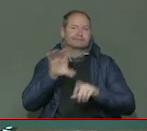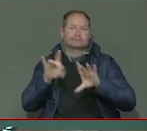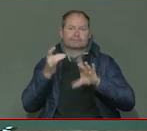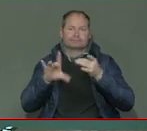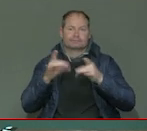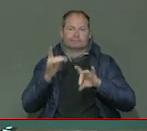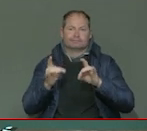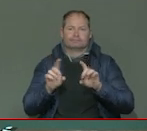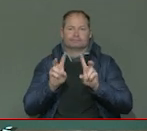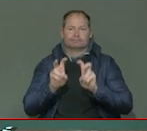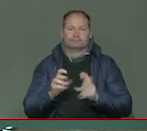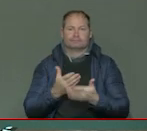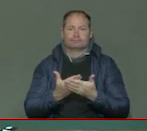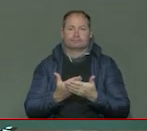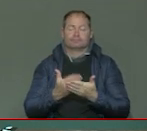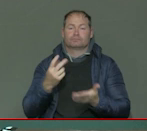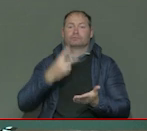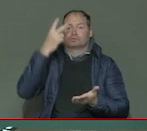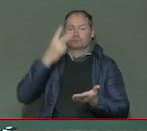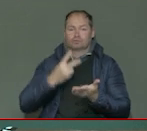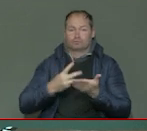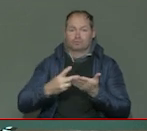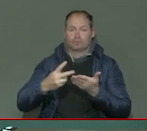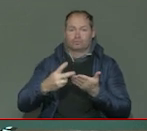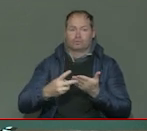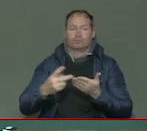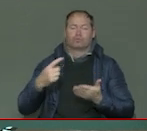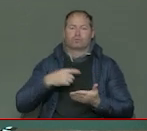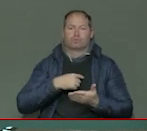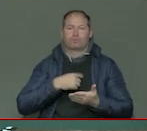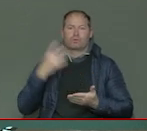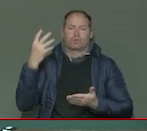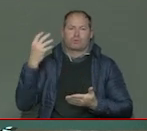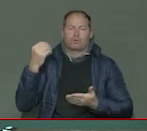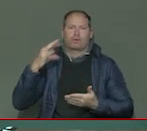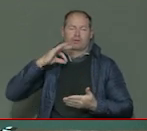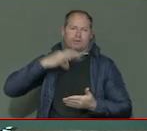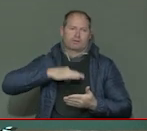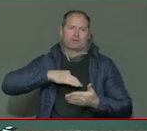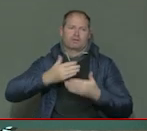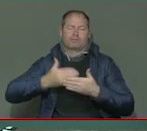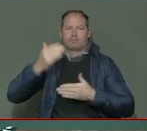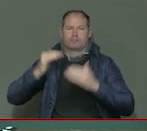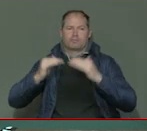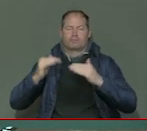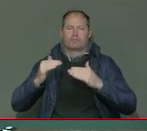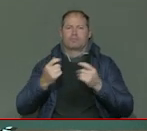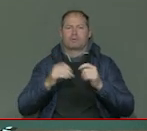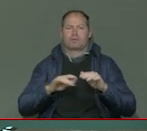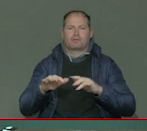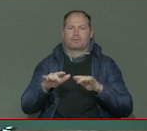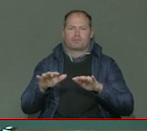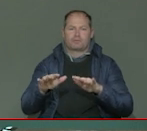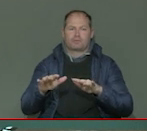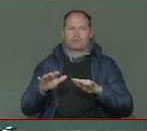and then we're finished, and then the week after that we will do income statement, balance sheet, something like that, and then cash flow, and then